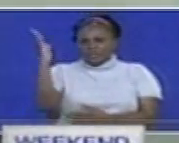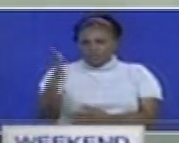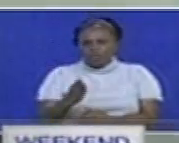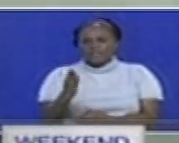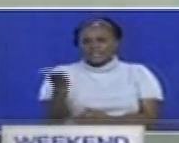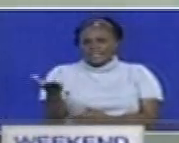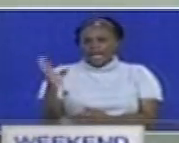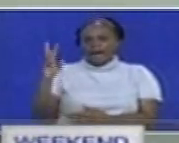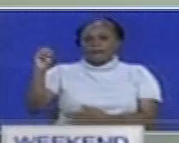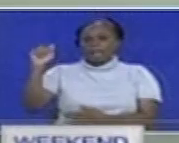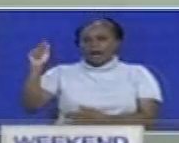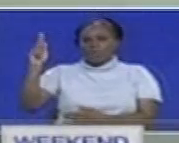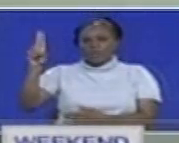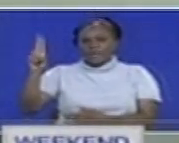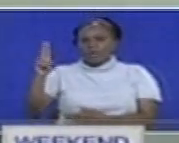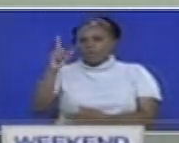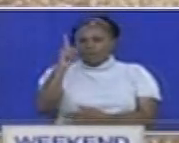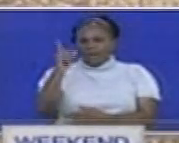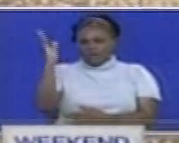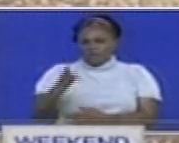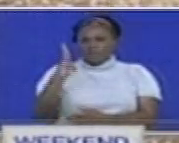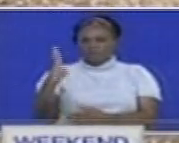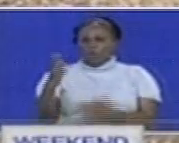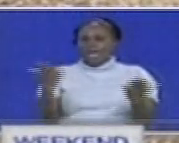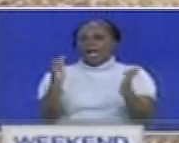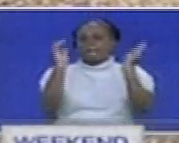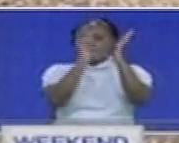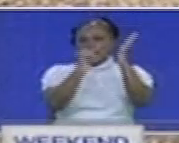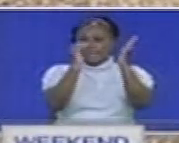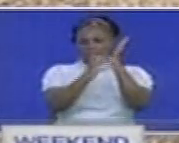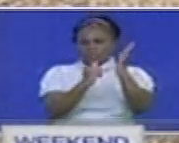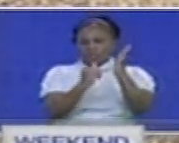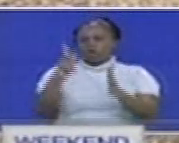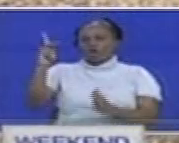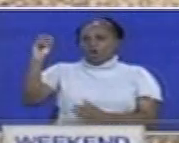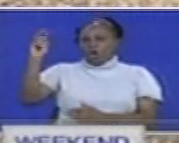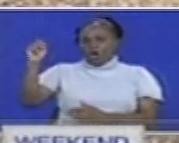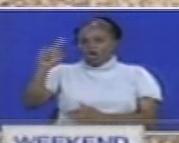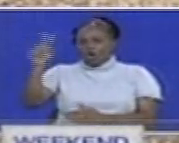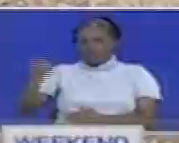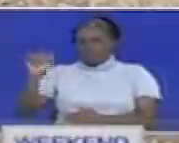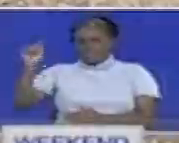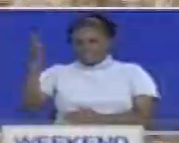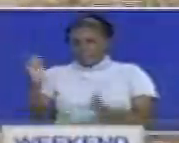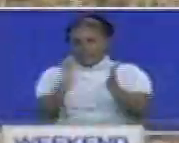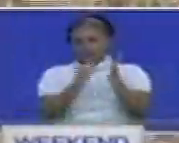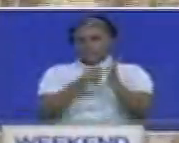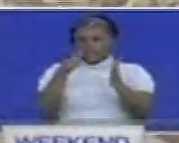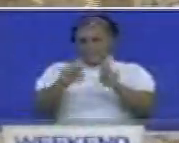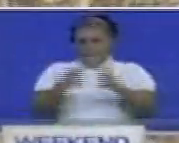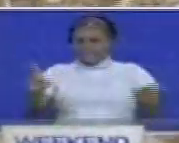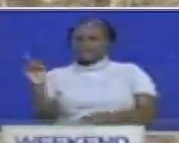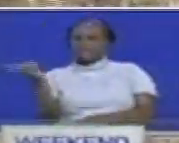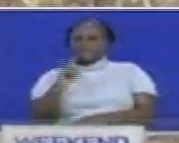Makueni. 1/4 is in Machakos. In her assertion of Konza's being in Machakos County, Lands Minister